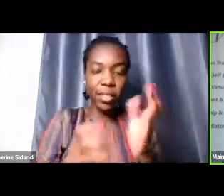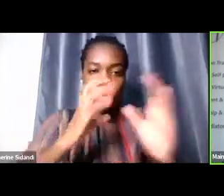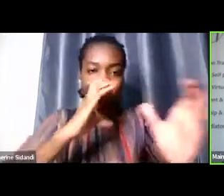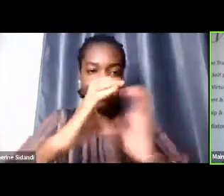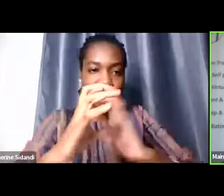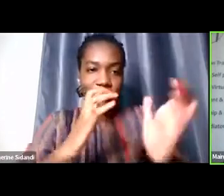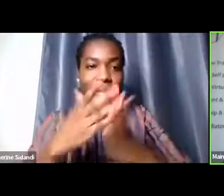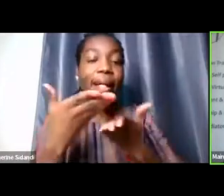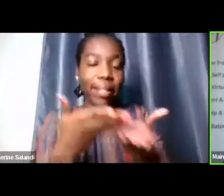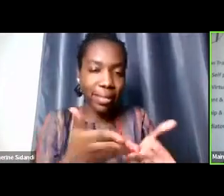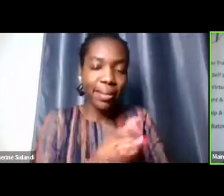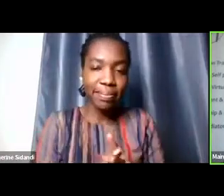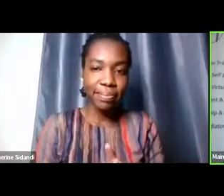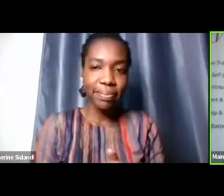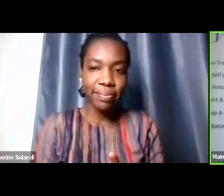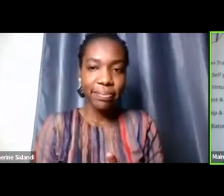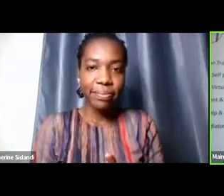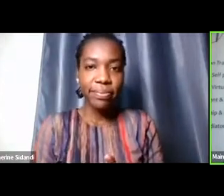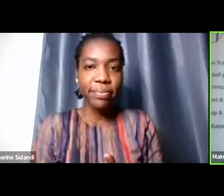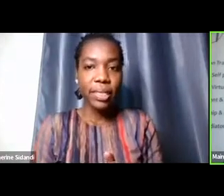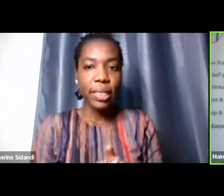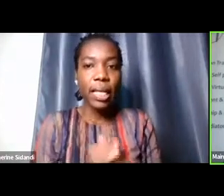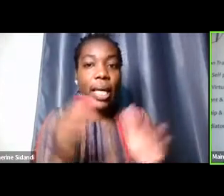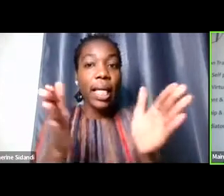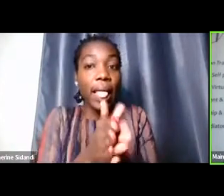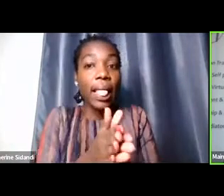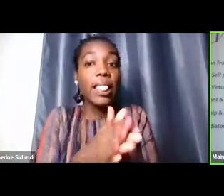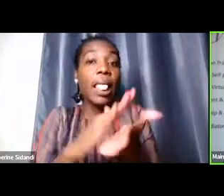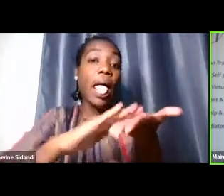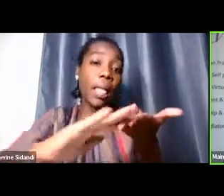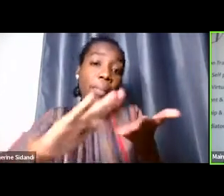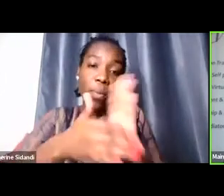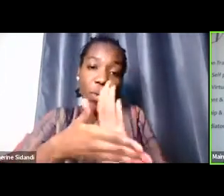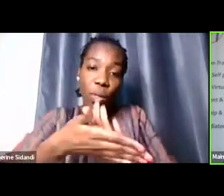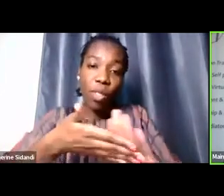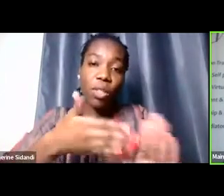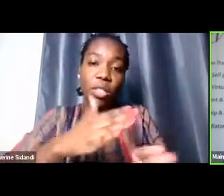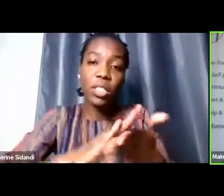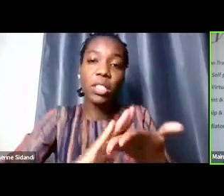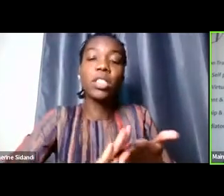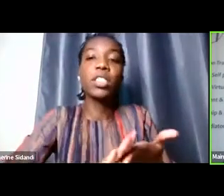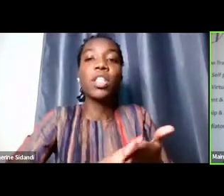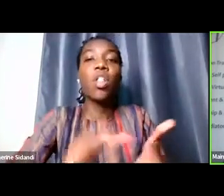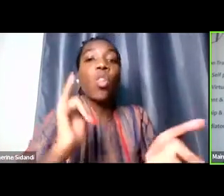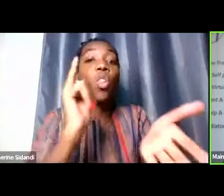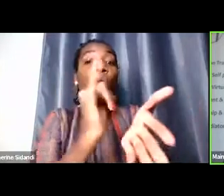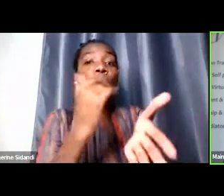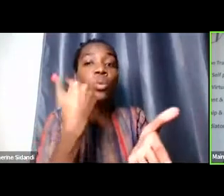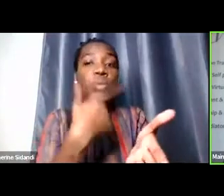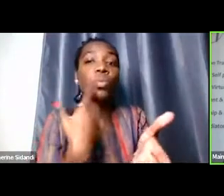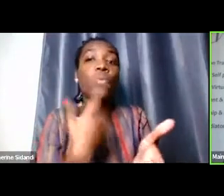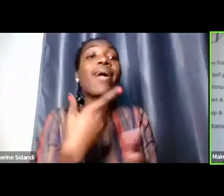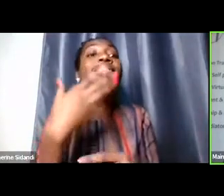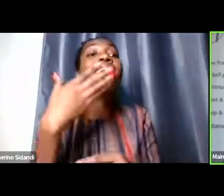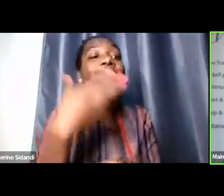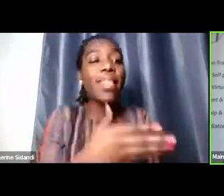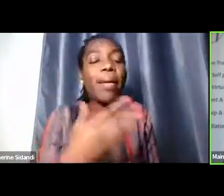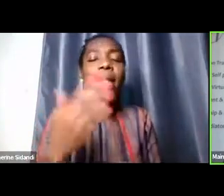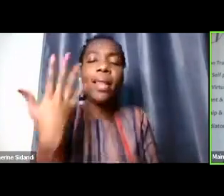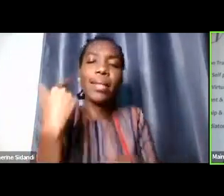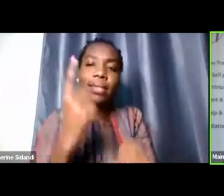here. And apologies to those who had attended the last time I was supposed to be